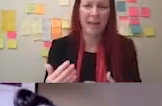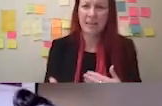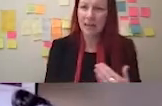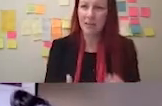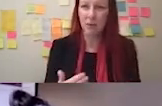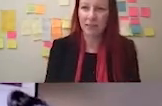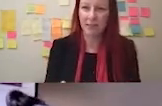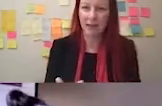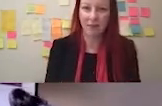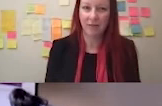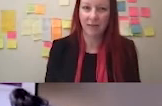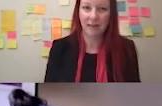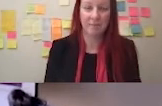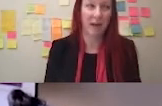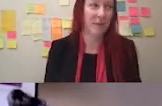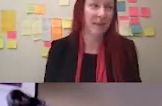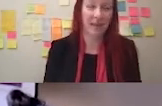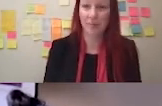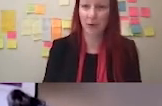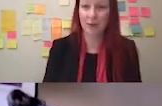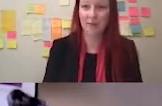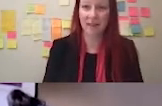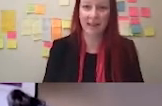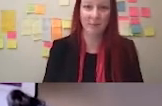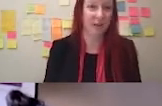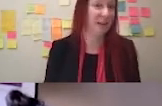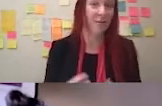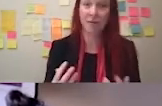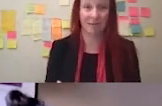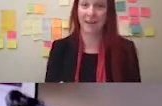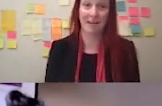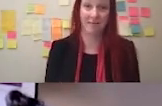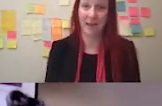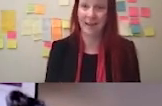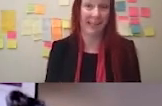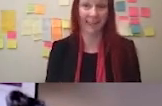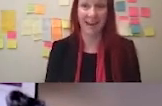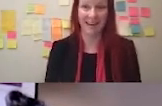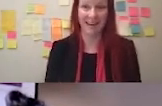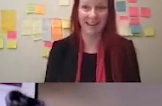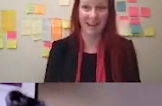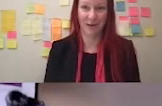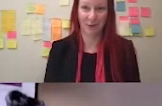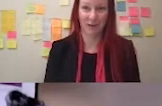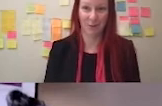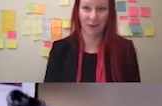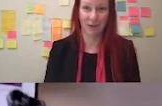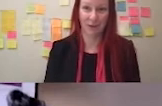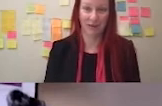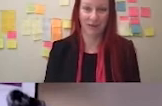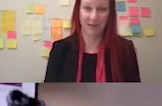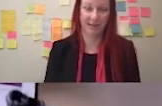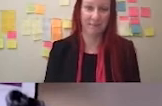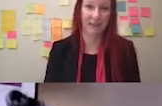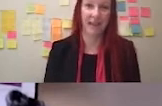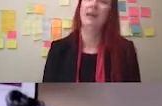that cycle, and just questioning everything. And when the alarm goes off the next morning, not jumping out of bed excited about going to work